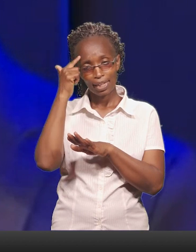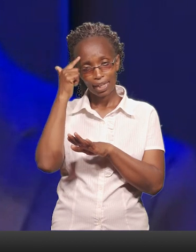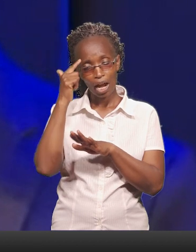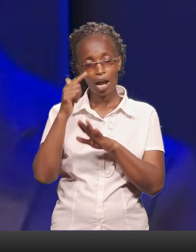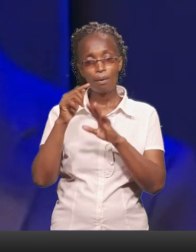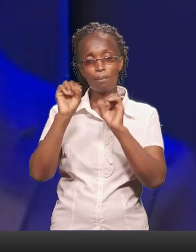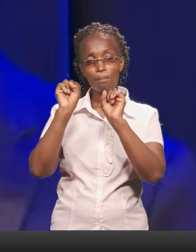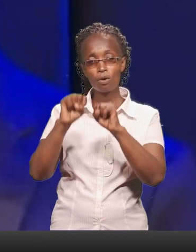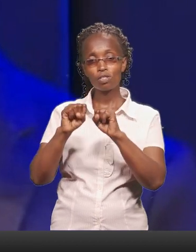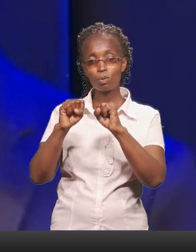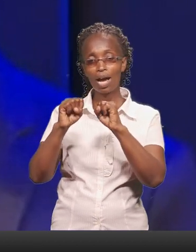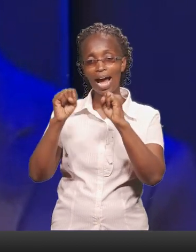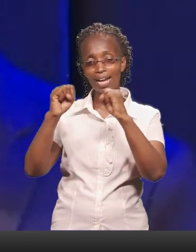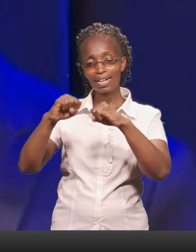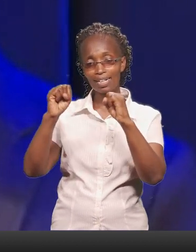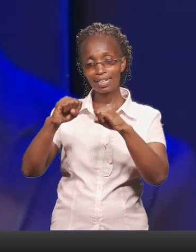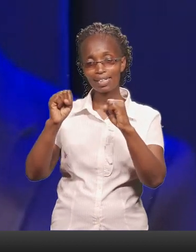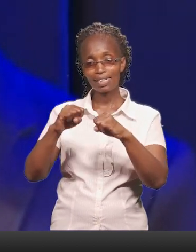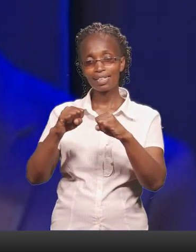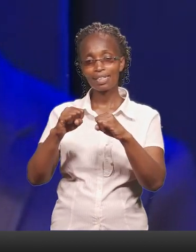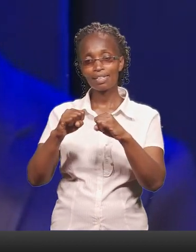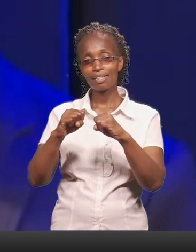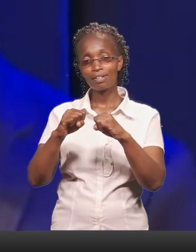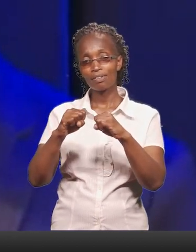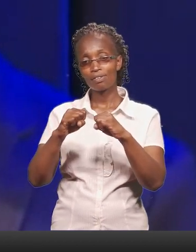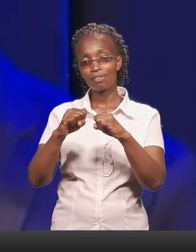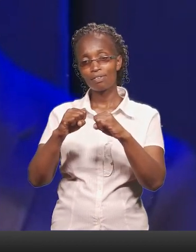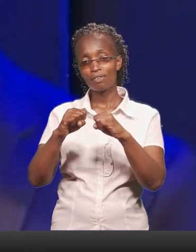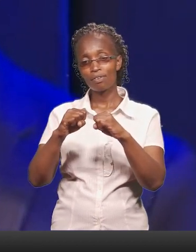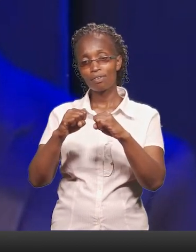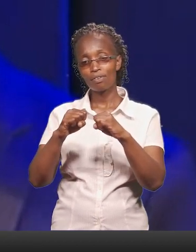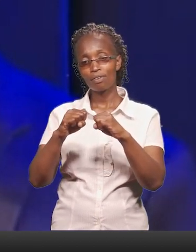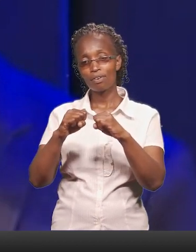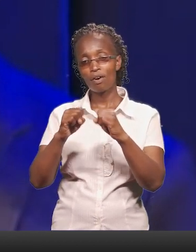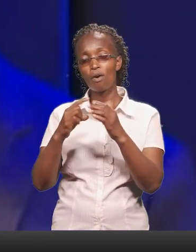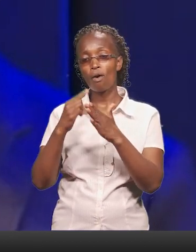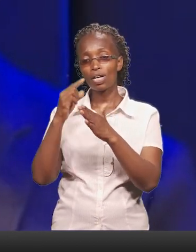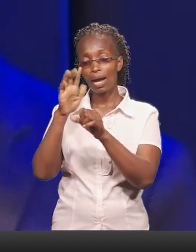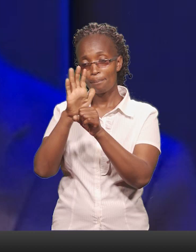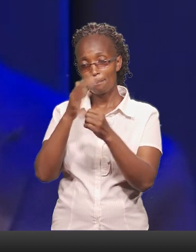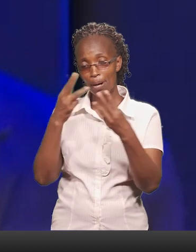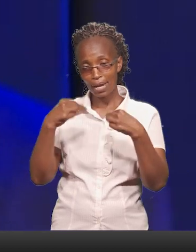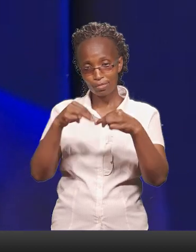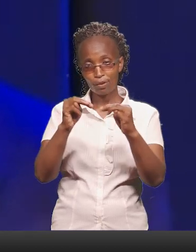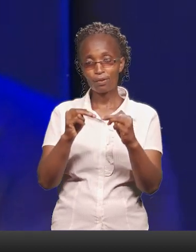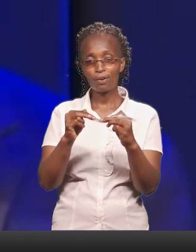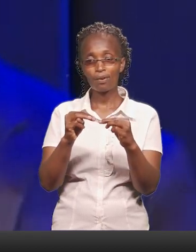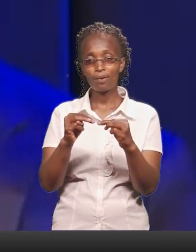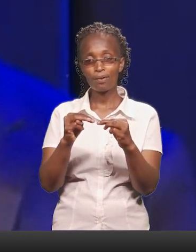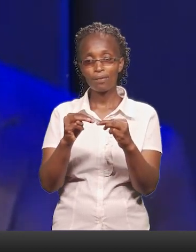which is, I think we can all agree, also a city of hustlers and one of the most